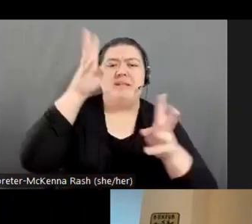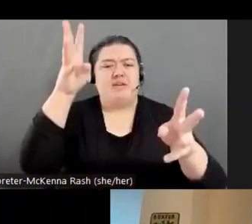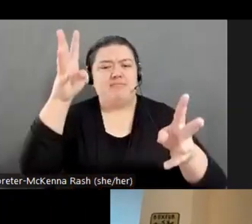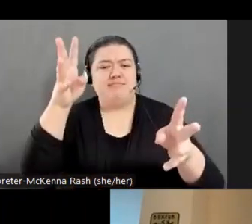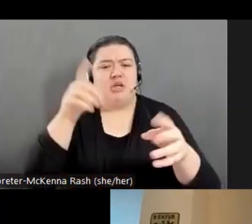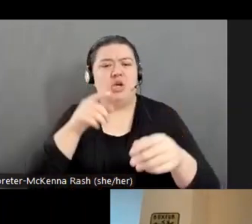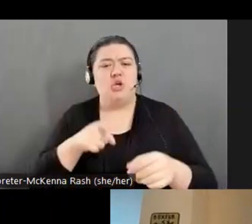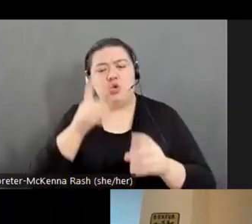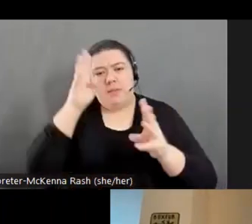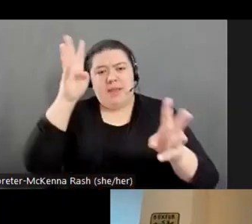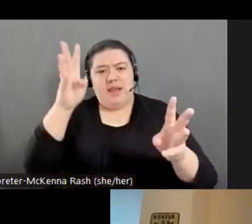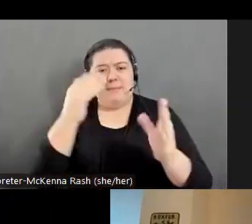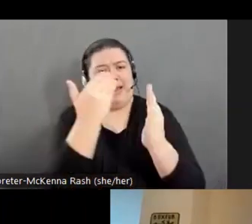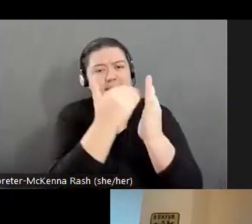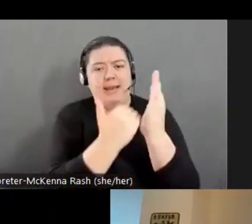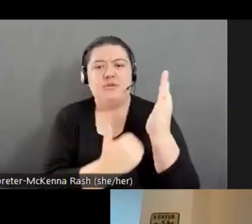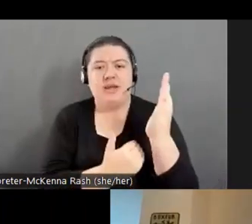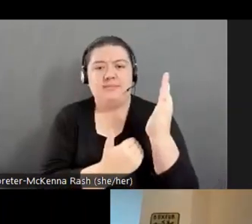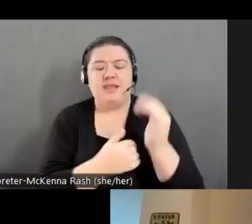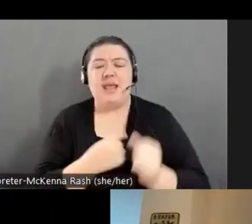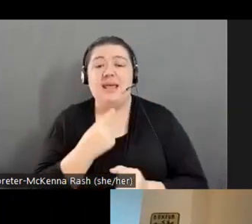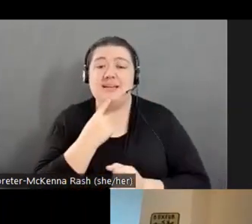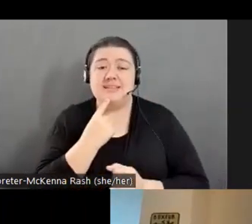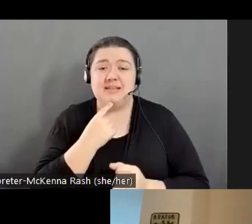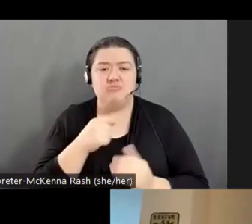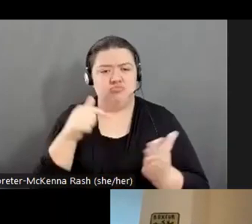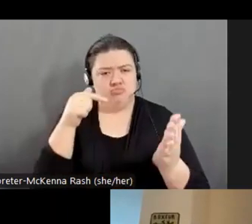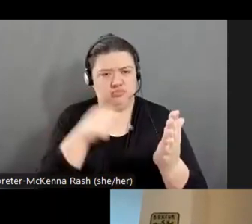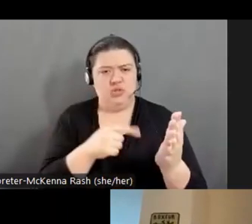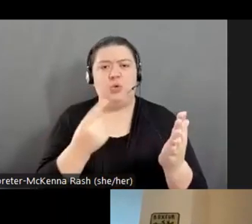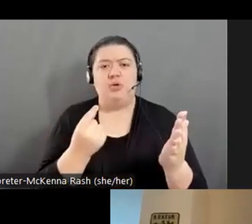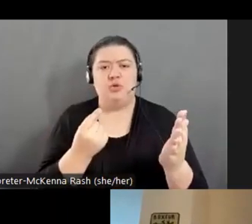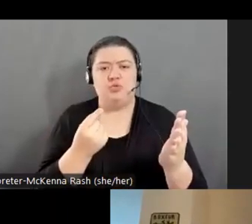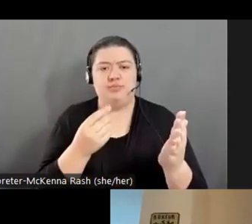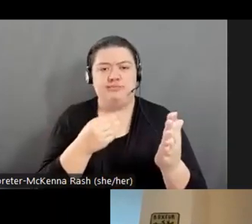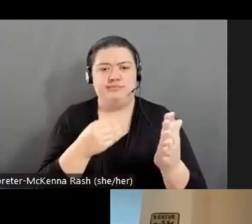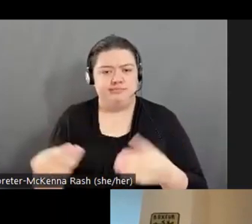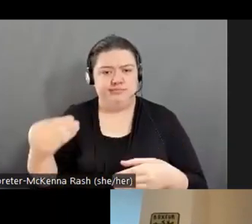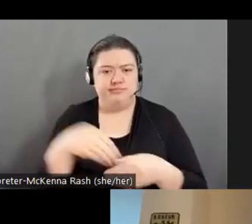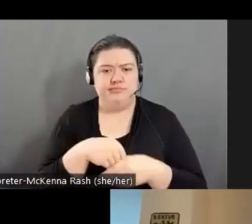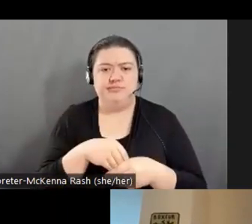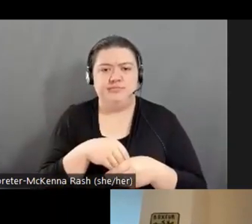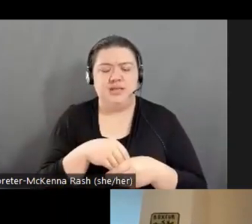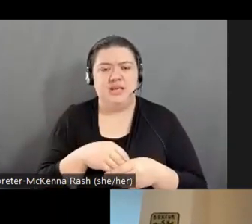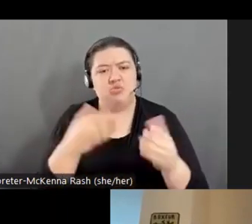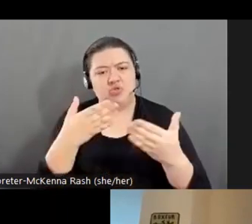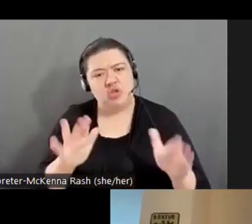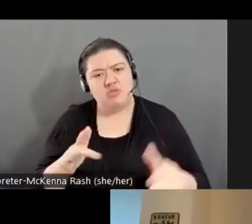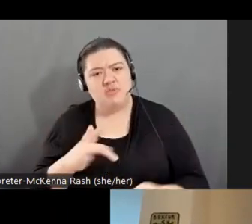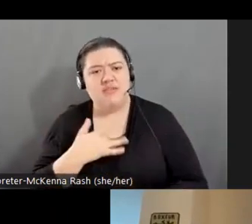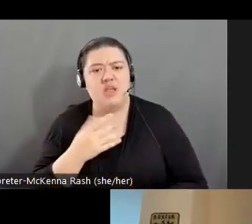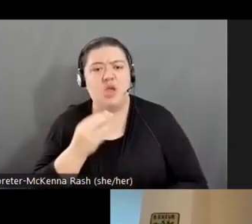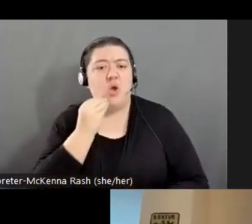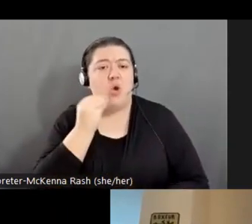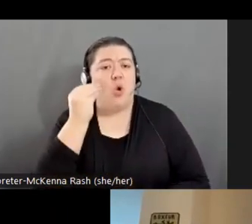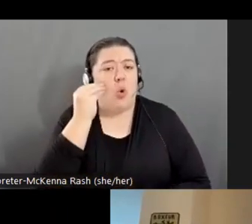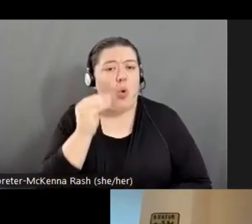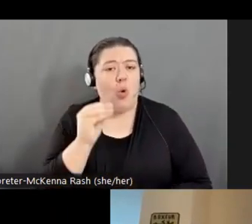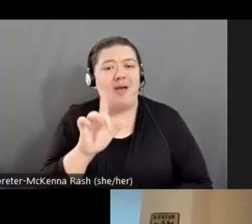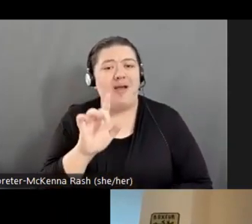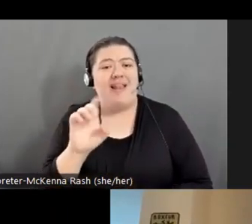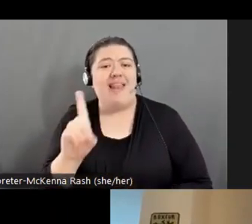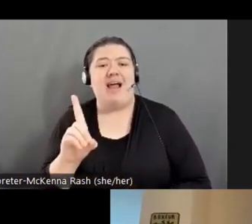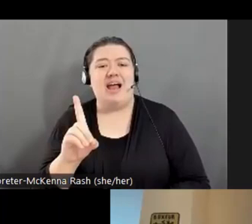up an itinerary and say, this is what we're going to do. You'd stick it in there. There was a general sense that Homeland Security didn't